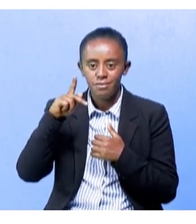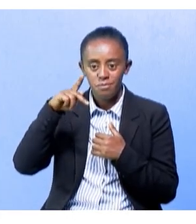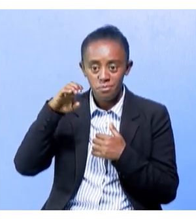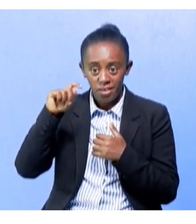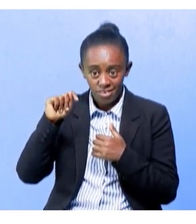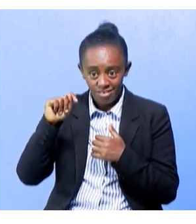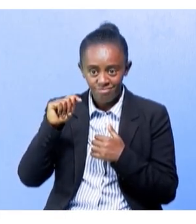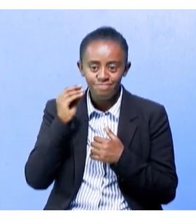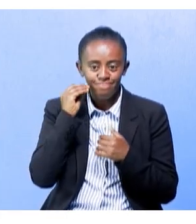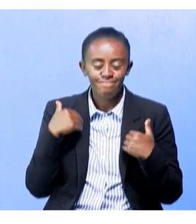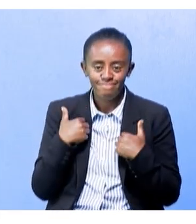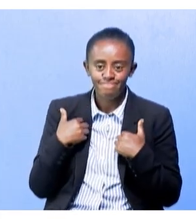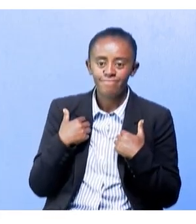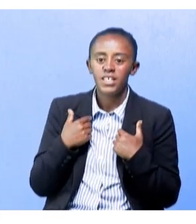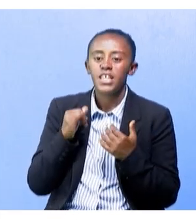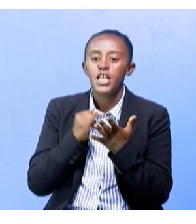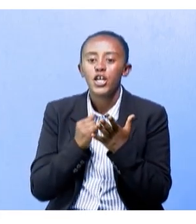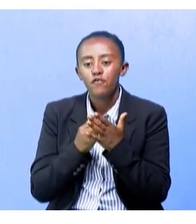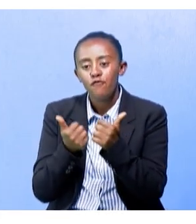It follows